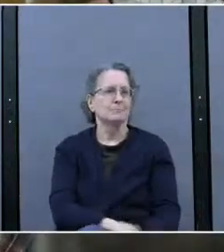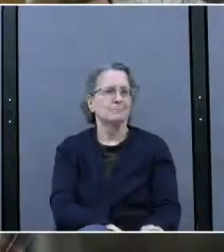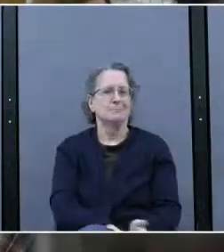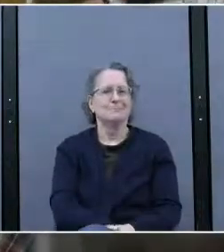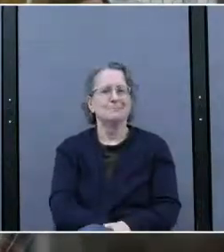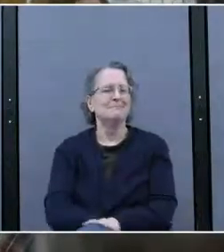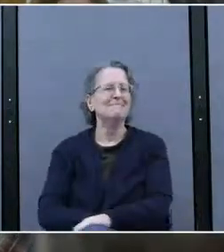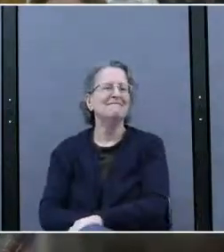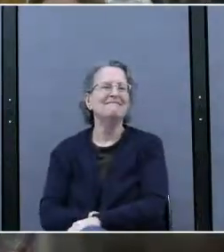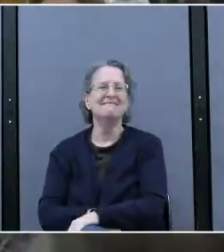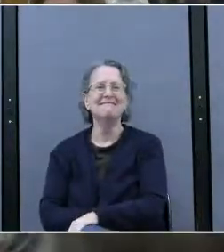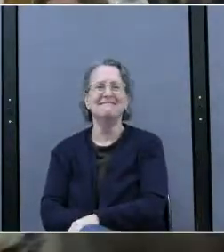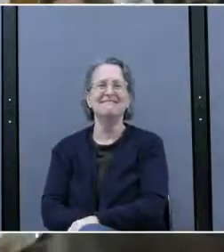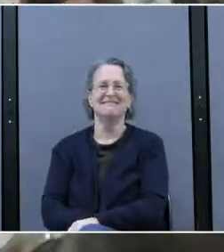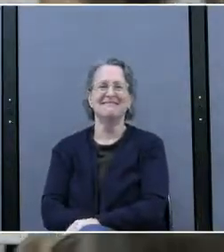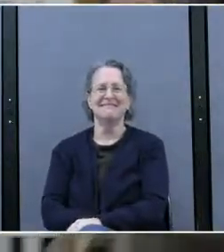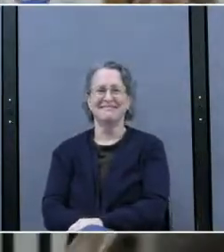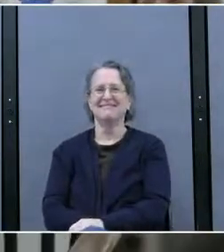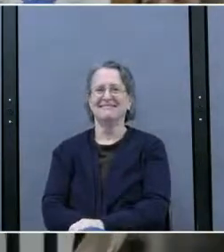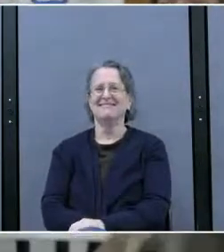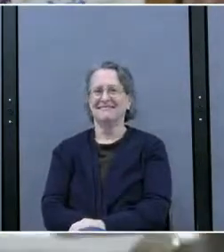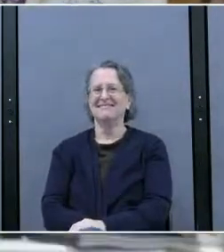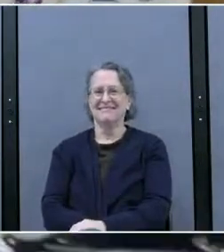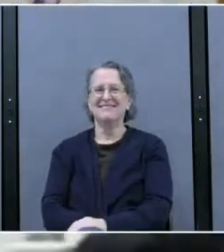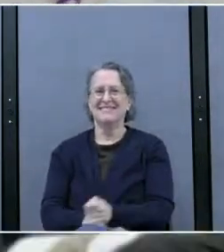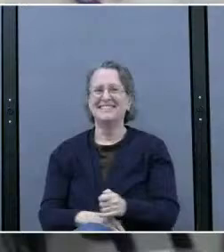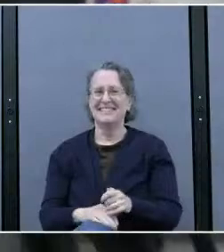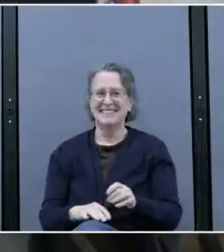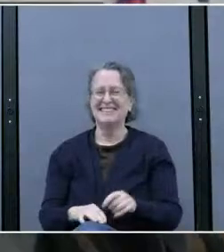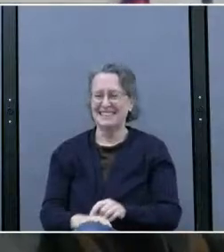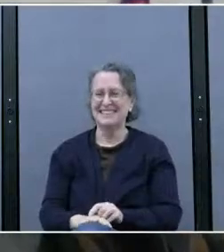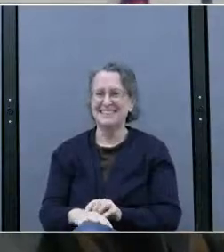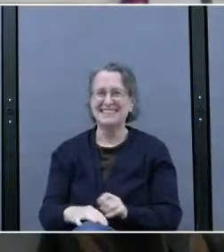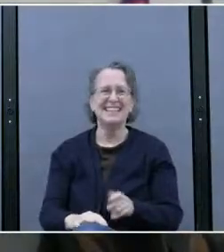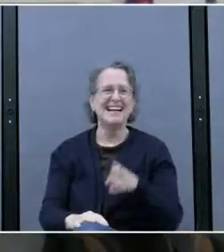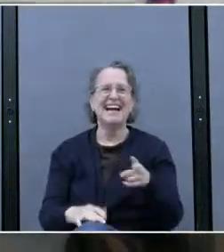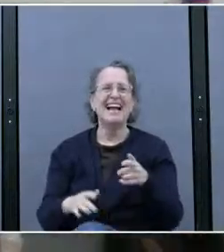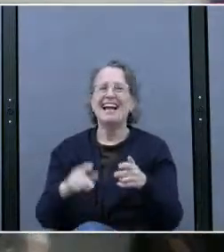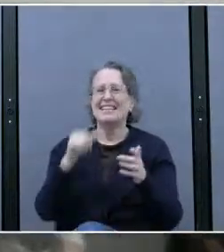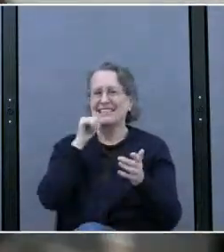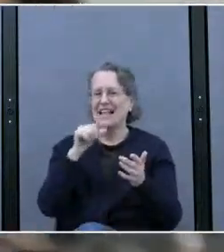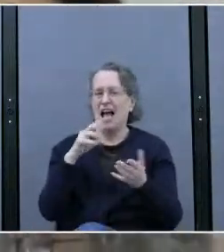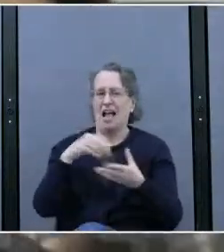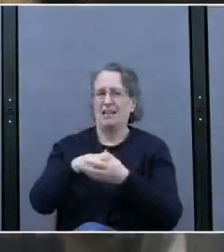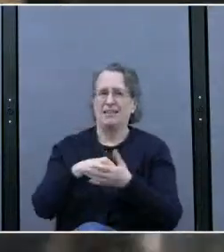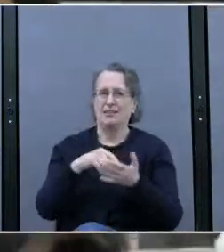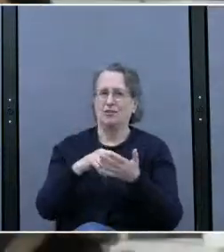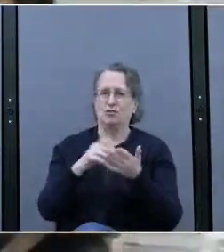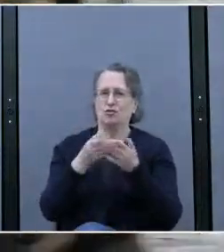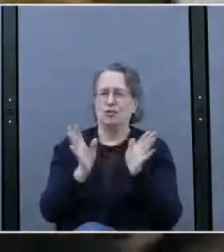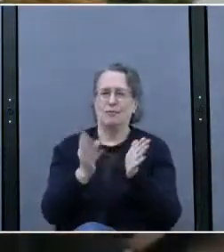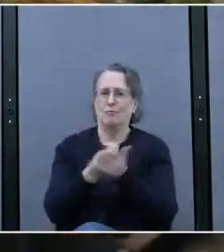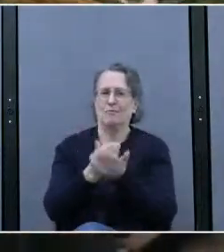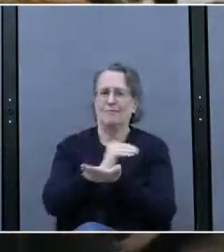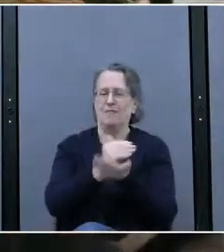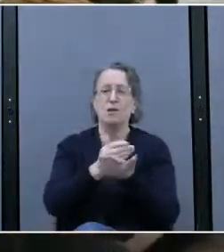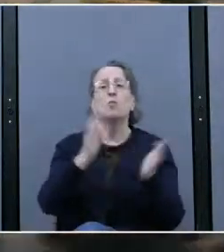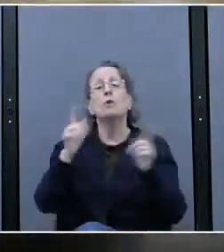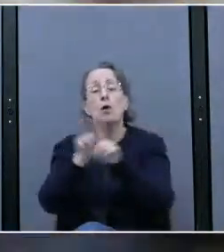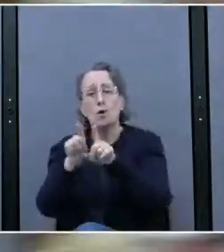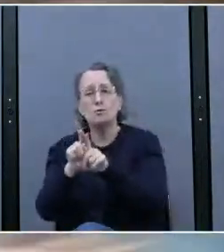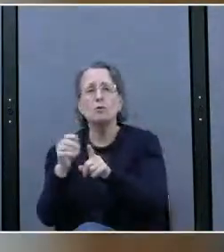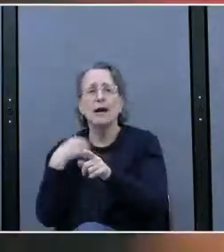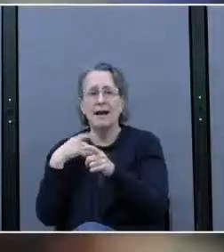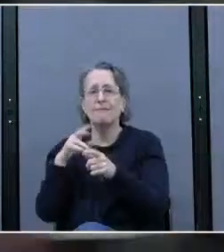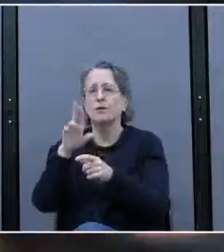Right. Yeah. Yeah. And there all are of other the things all that of the the town does that are not in this general fund budget. We also have a utility fund and a parking